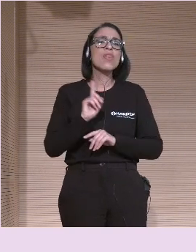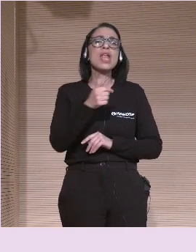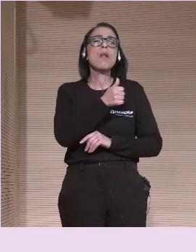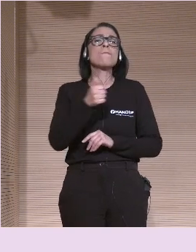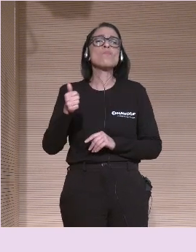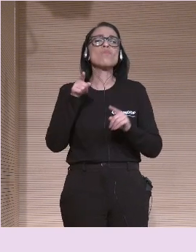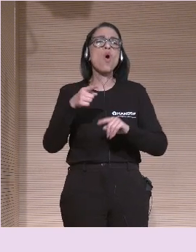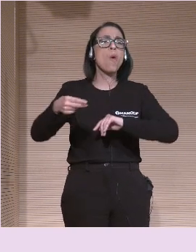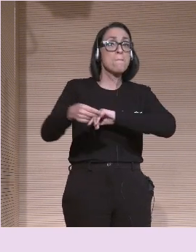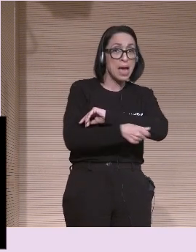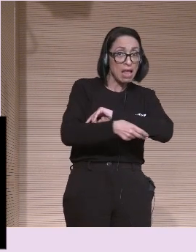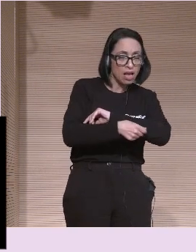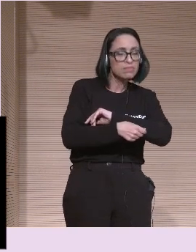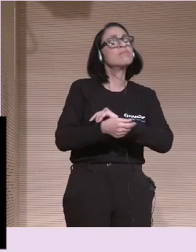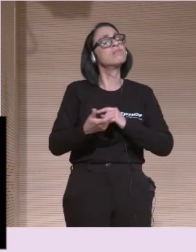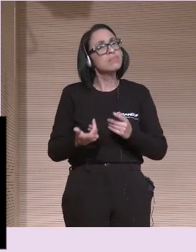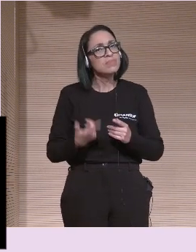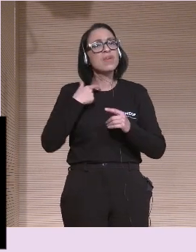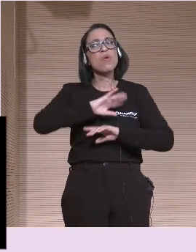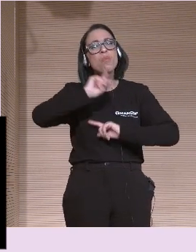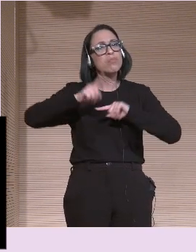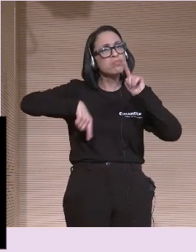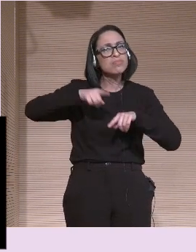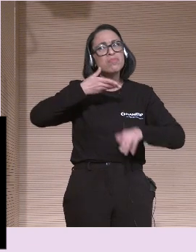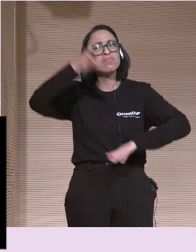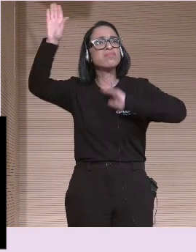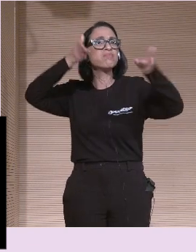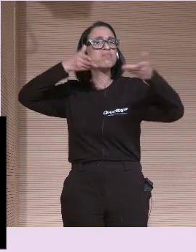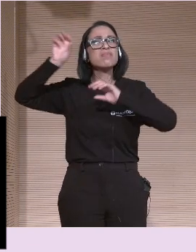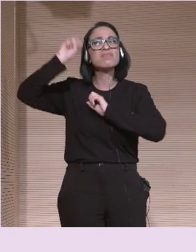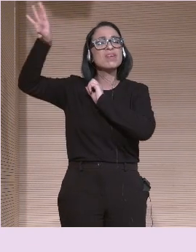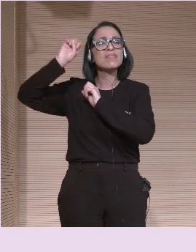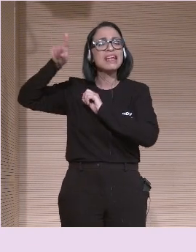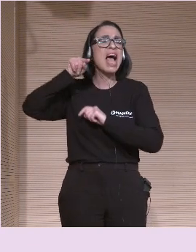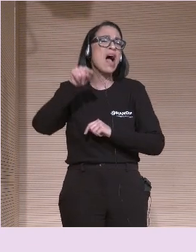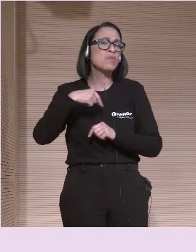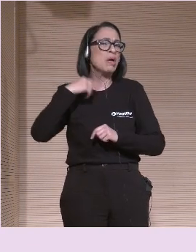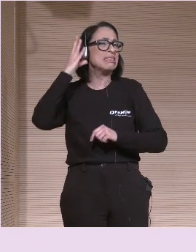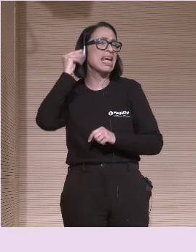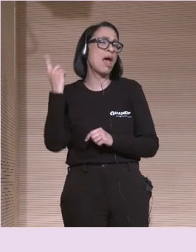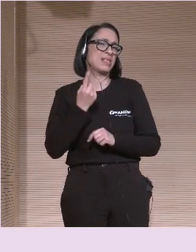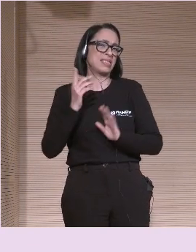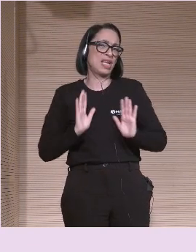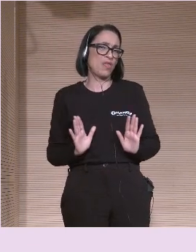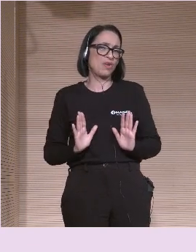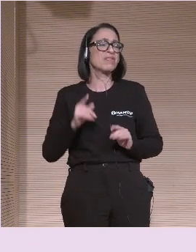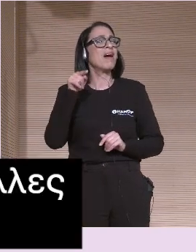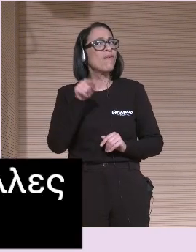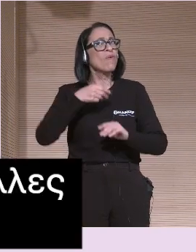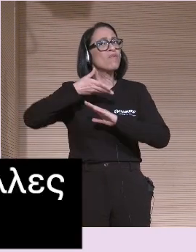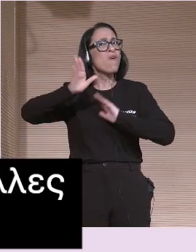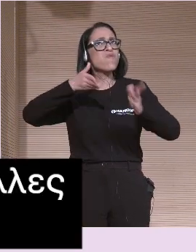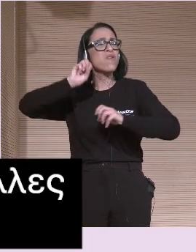about emigration. And this actually is a often overlooked aspect of British migration, that right up until 1983, and I think this often surprises